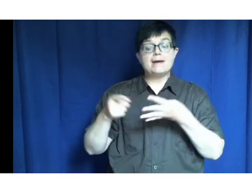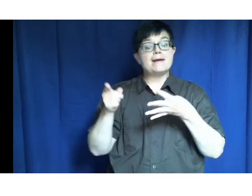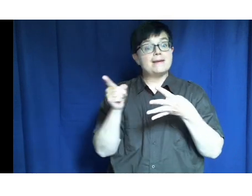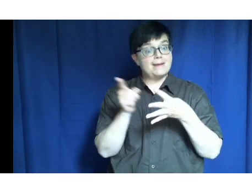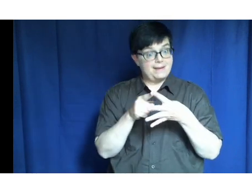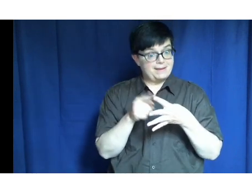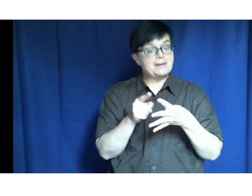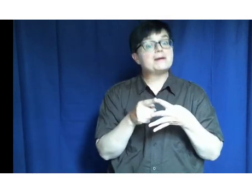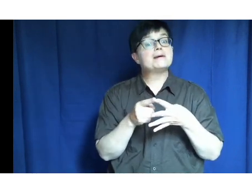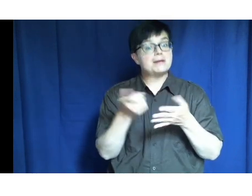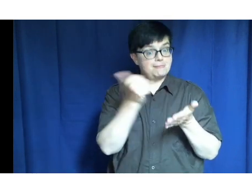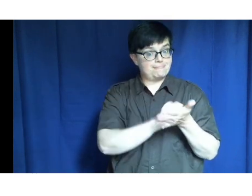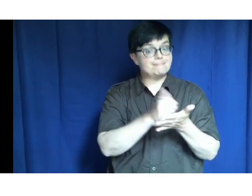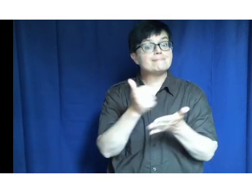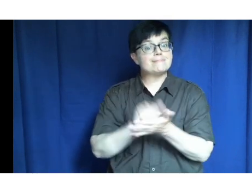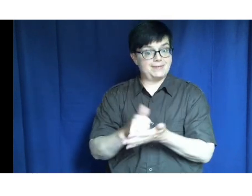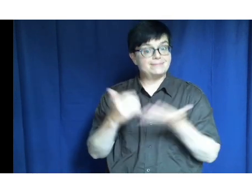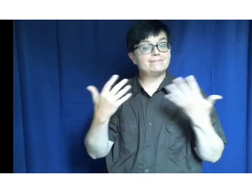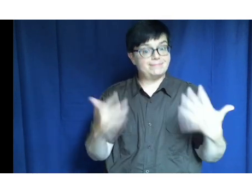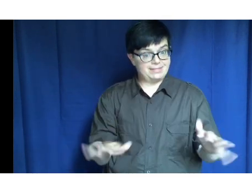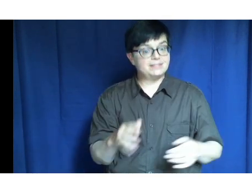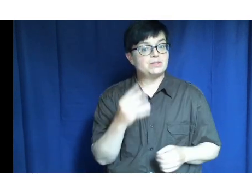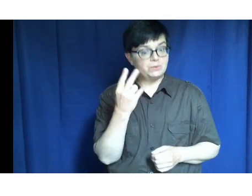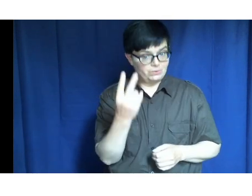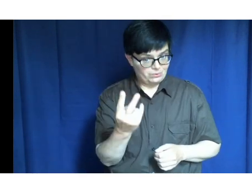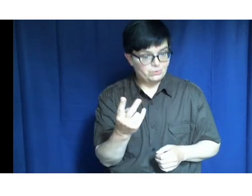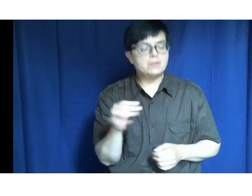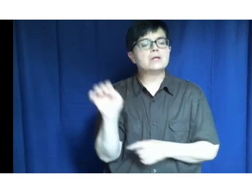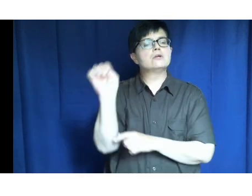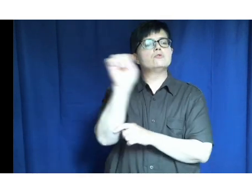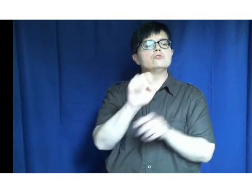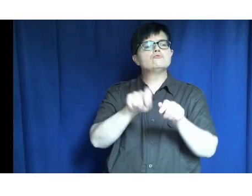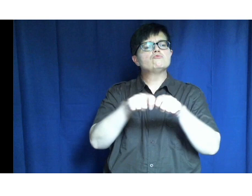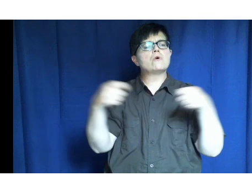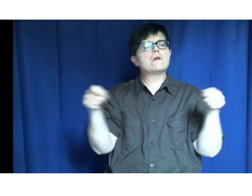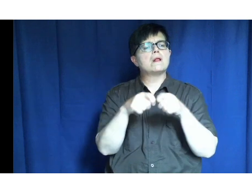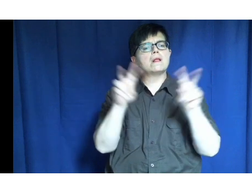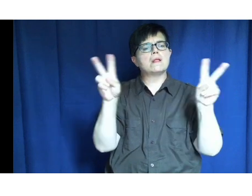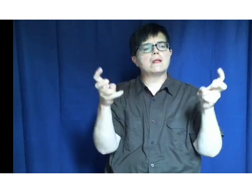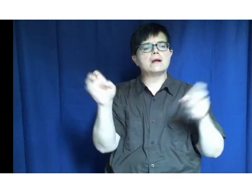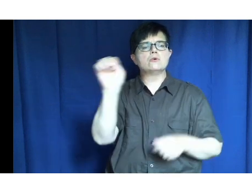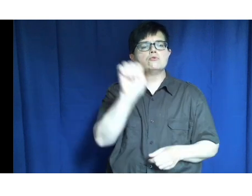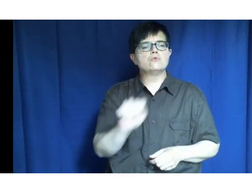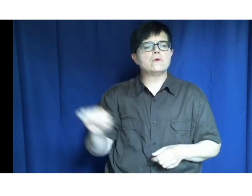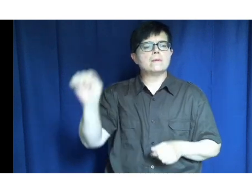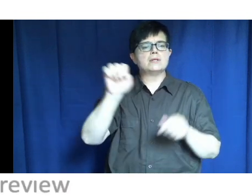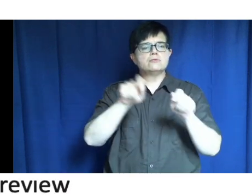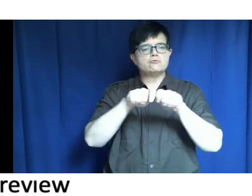been published in the European Journal of Physical and Rehabilitation Medicine.